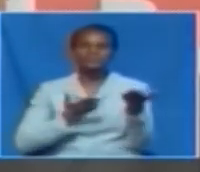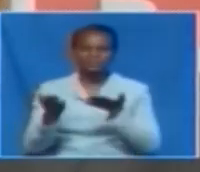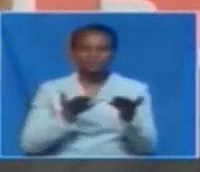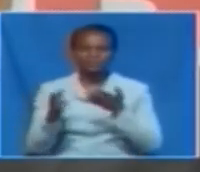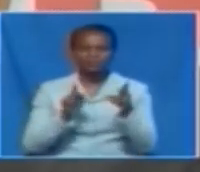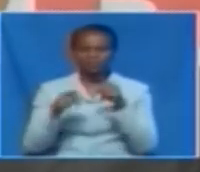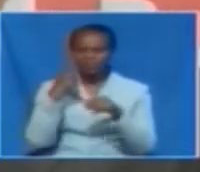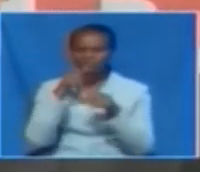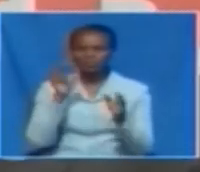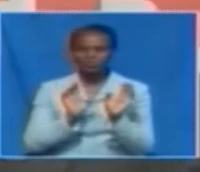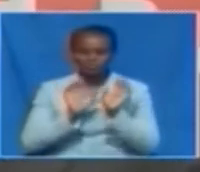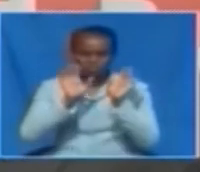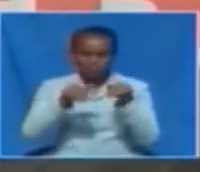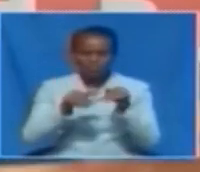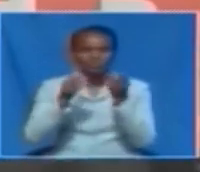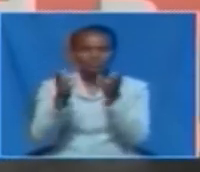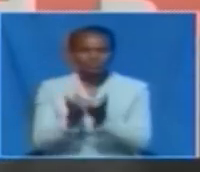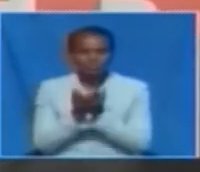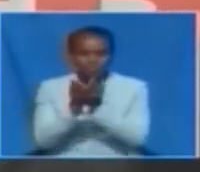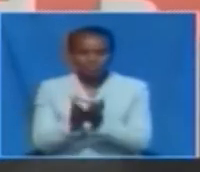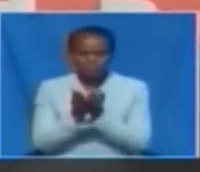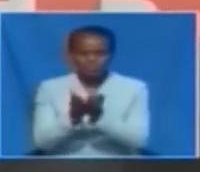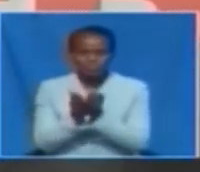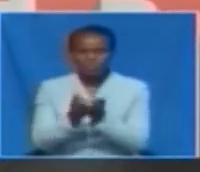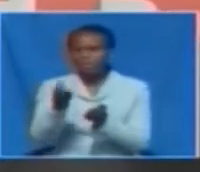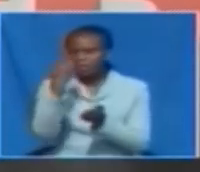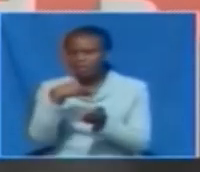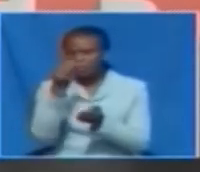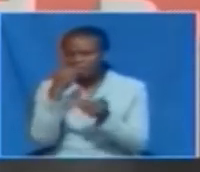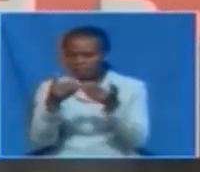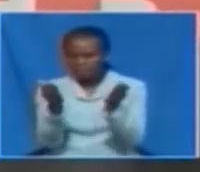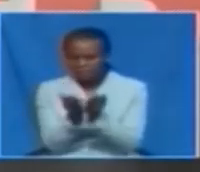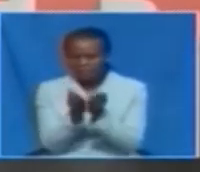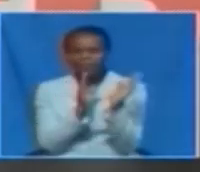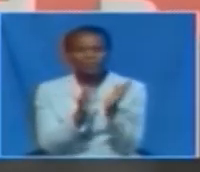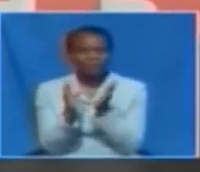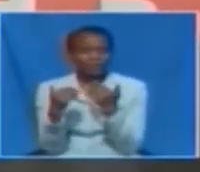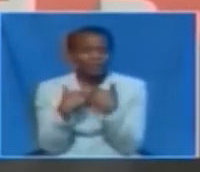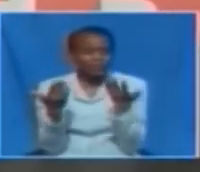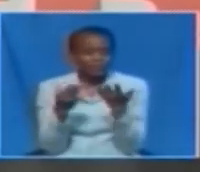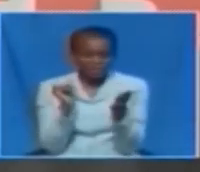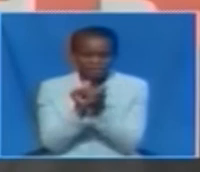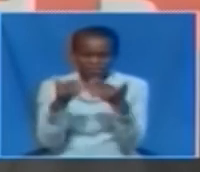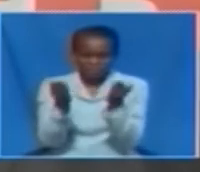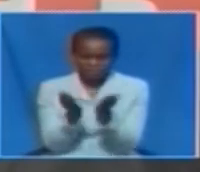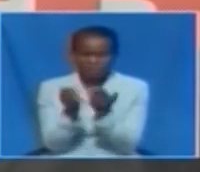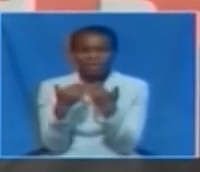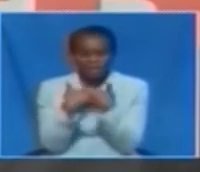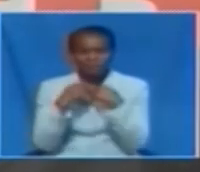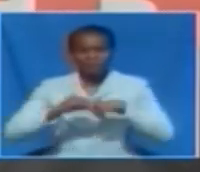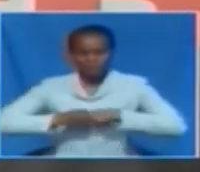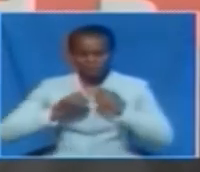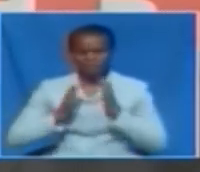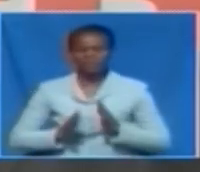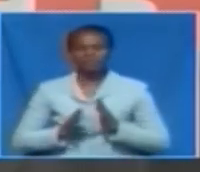Those who are going to jump ship, try to go and eat from a plate they did not prepare. That plate has honors